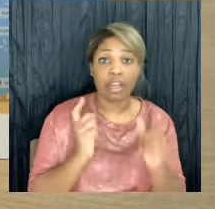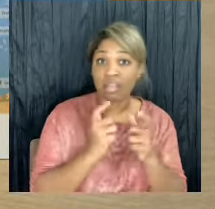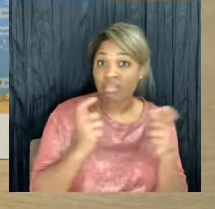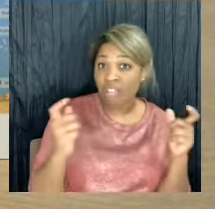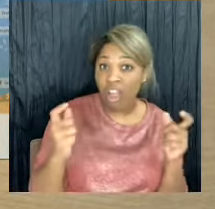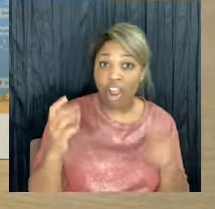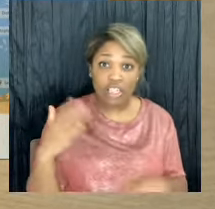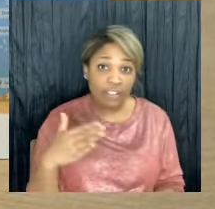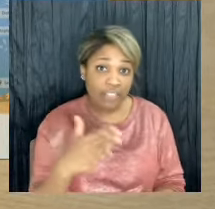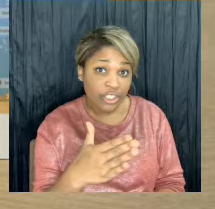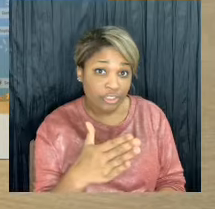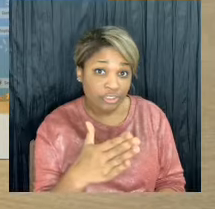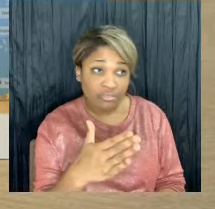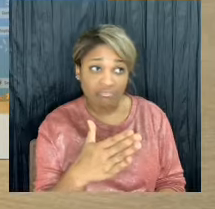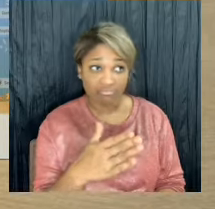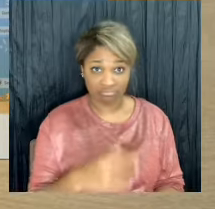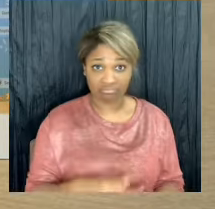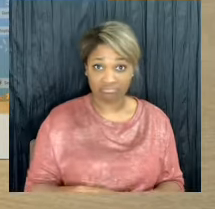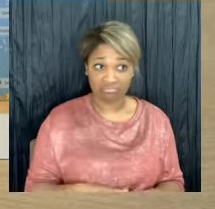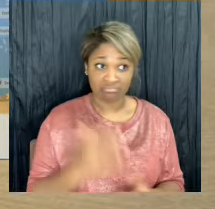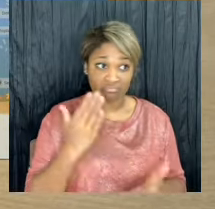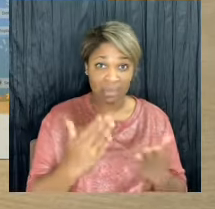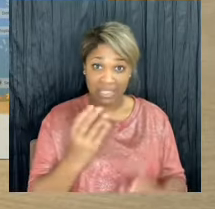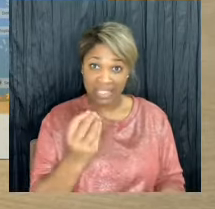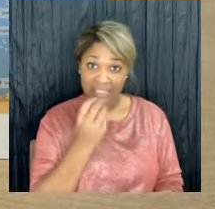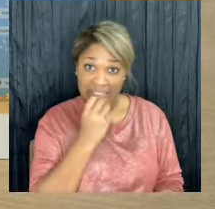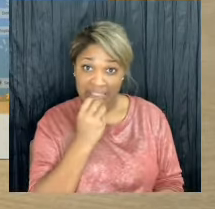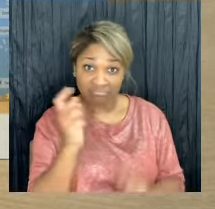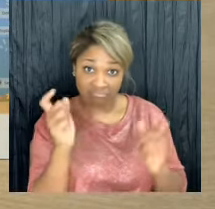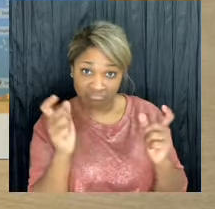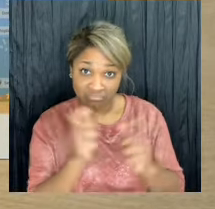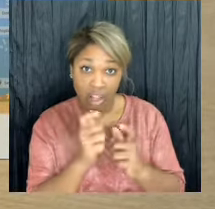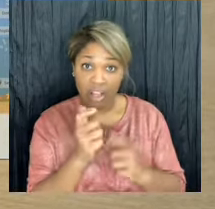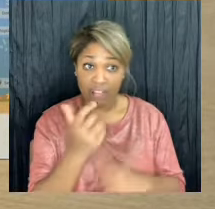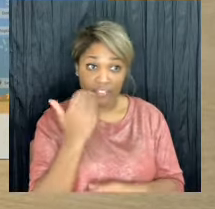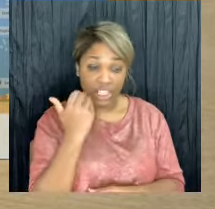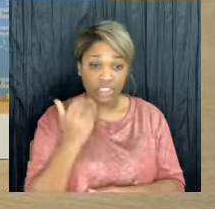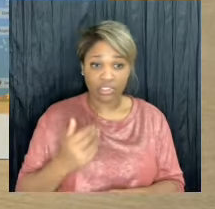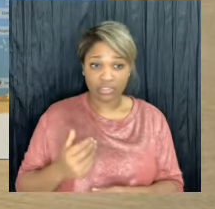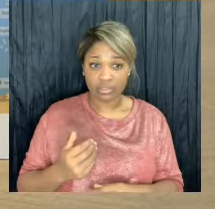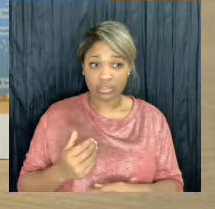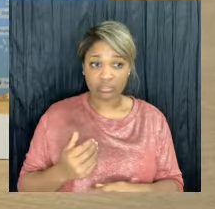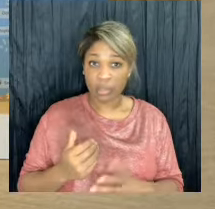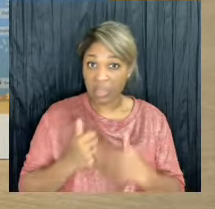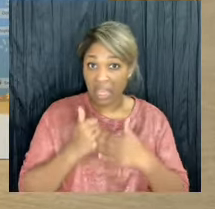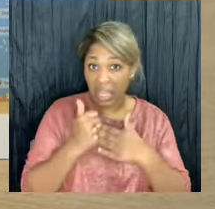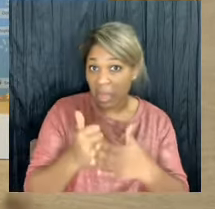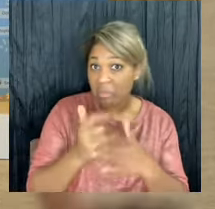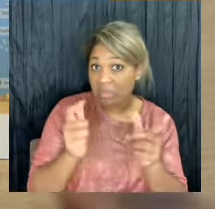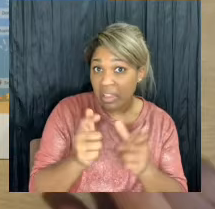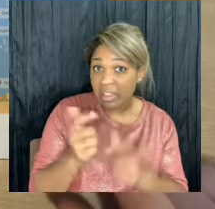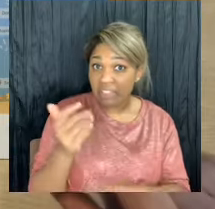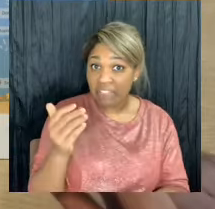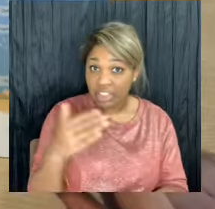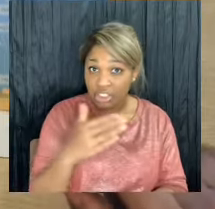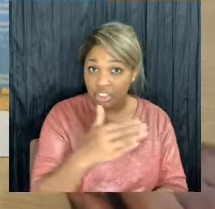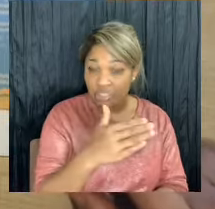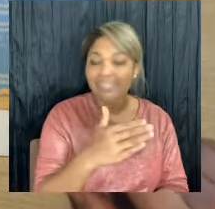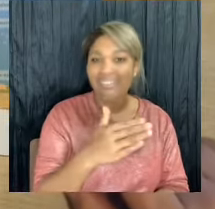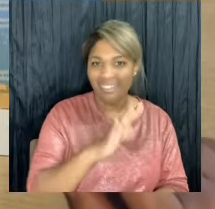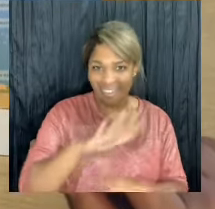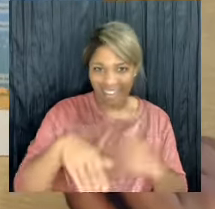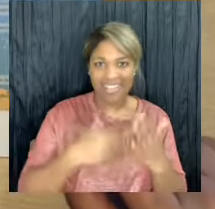maybe eat the smaller fish or that maybe help the smaller fish. All of these things,